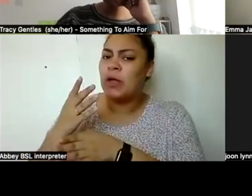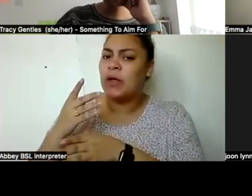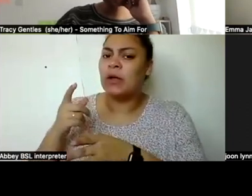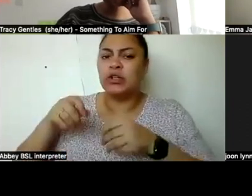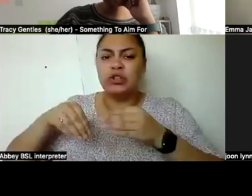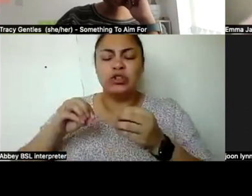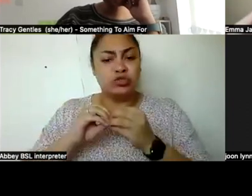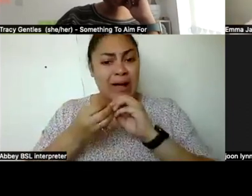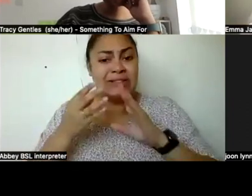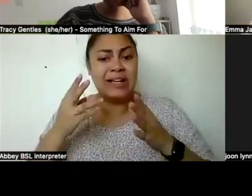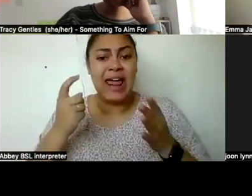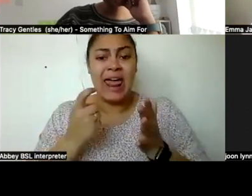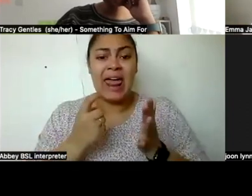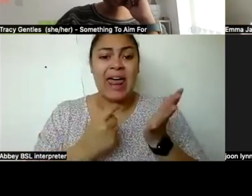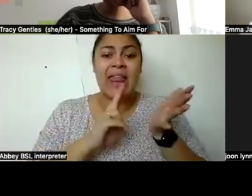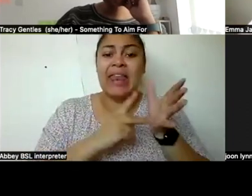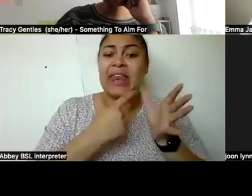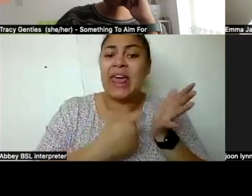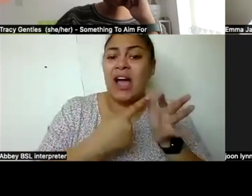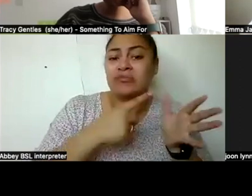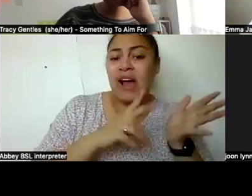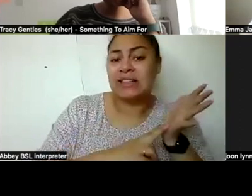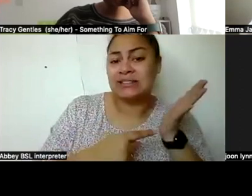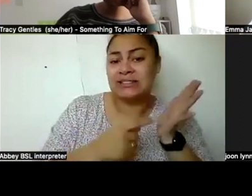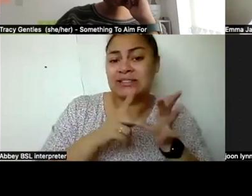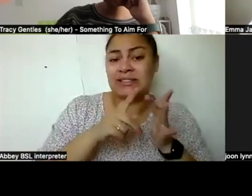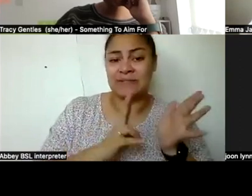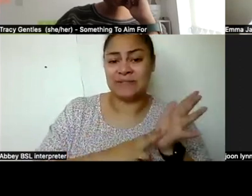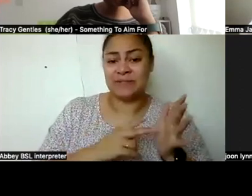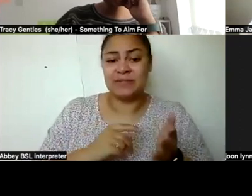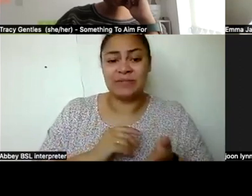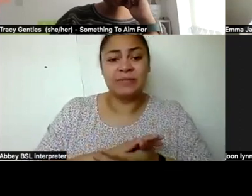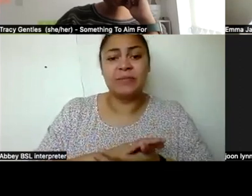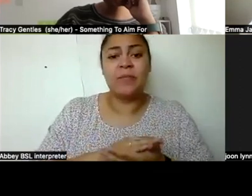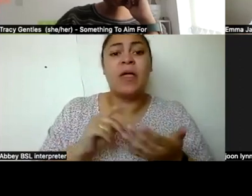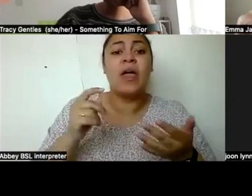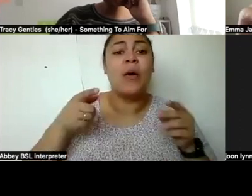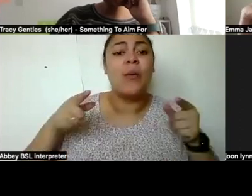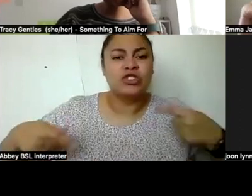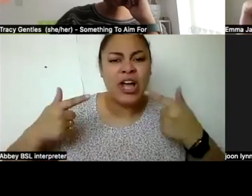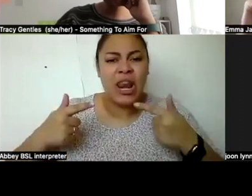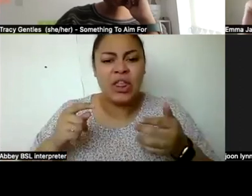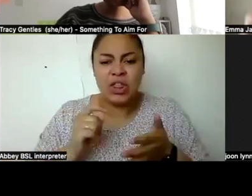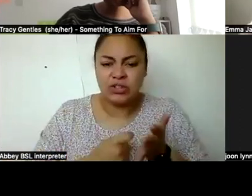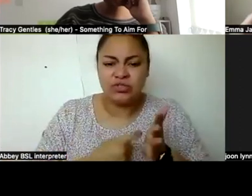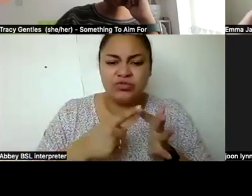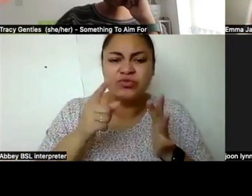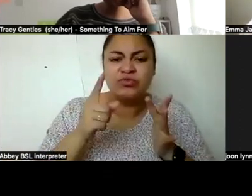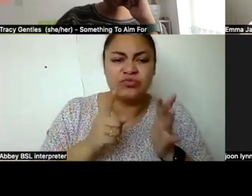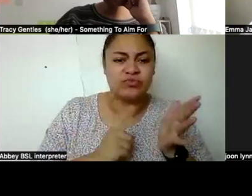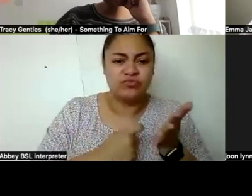narratives and subtext, I'm going to challenge the language of rider that keeps cropping up. And